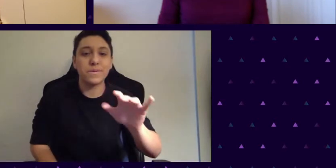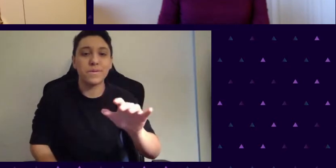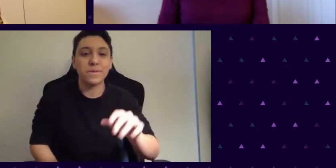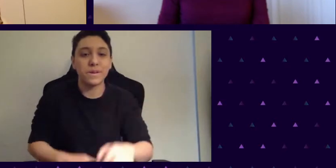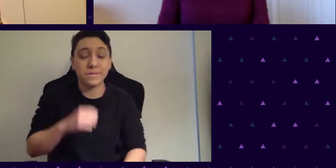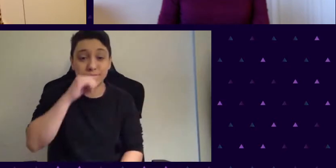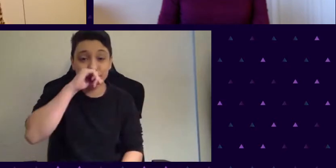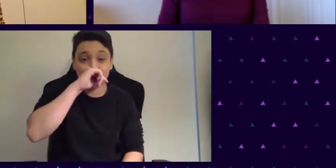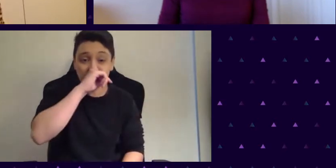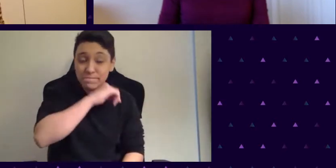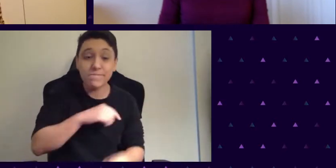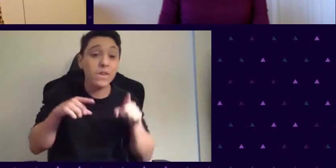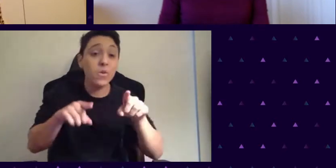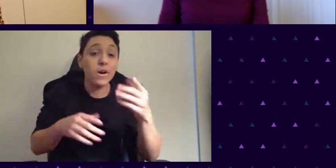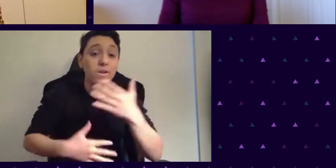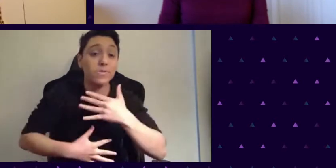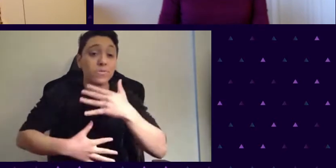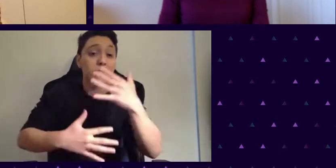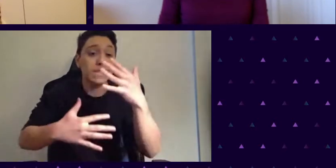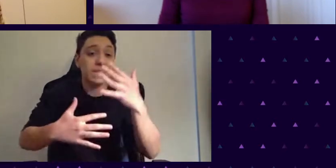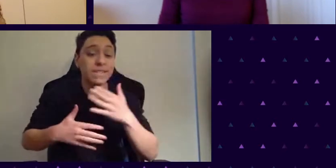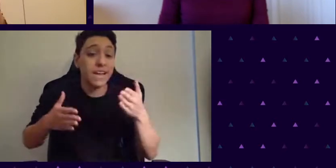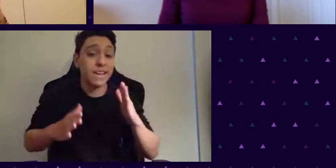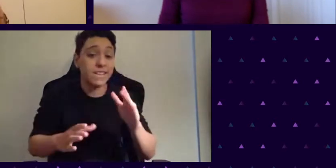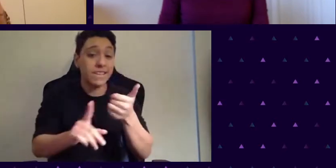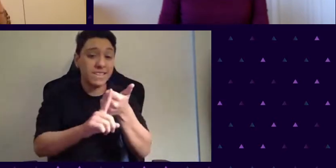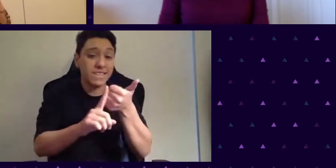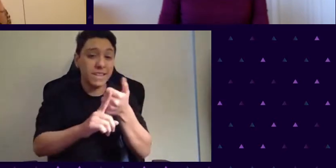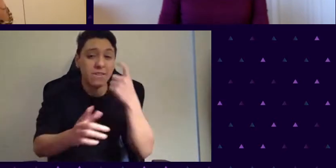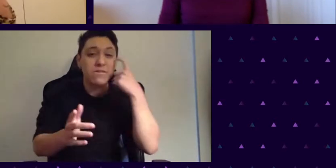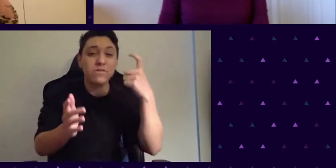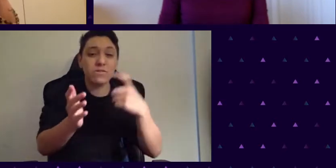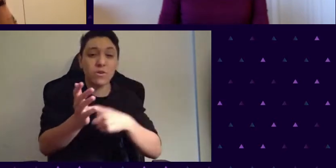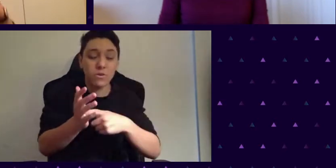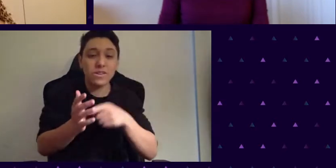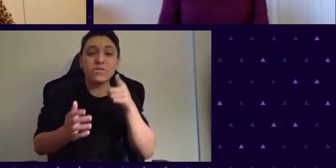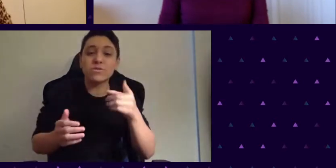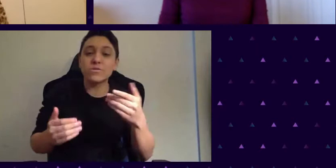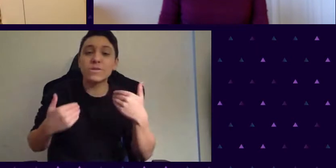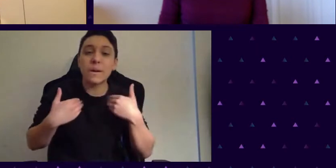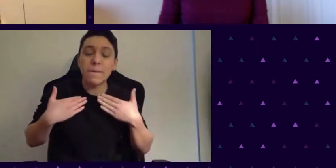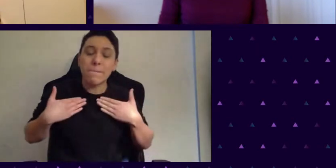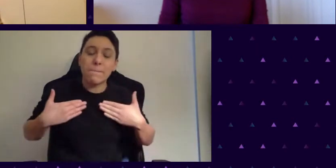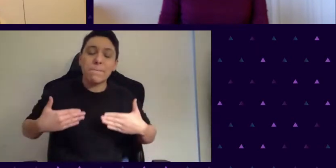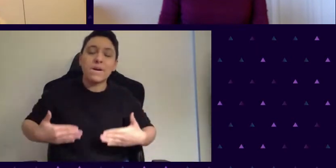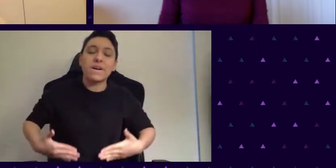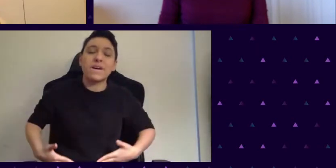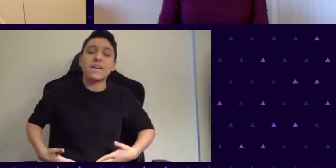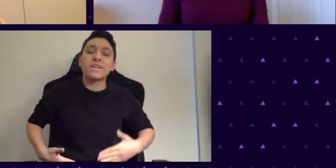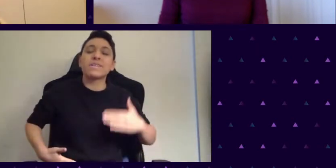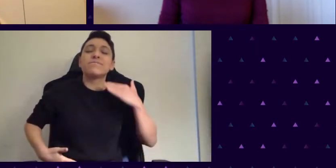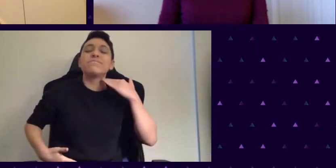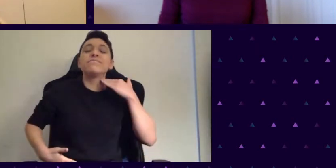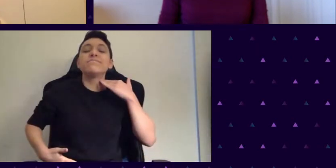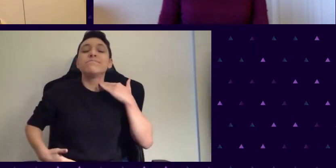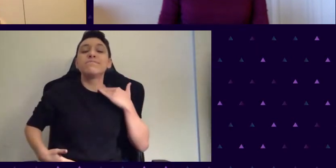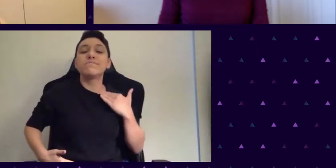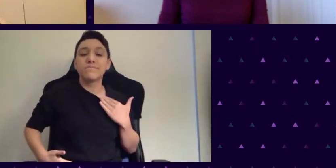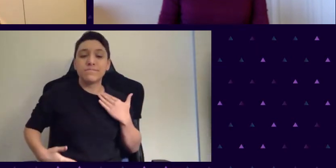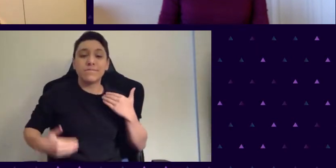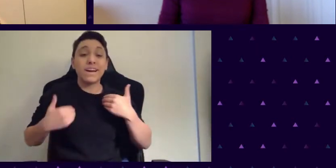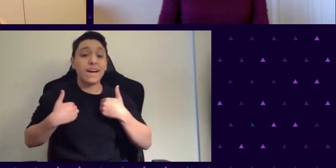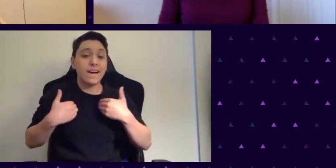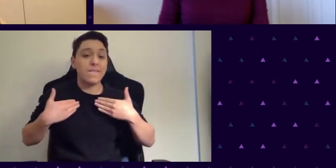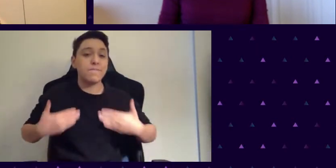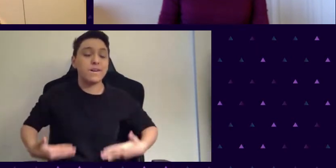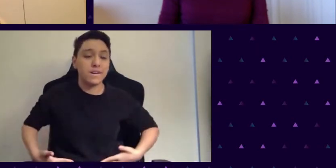And as you breathe, let yourself notice that there is a body that exists below your neck. There is a self that